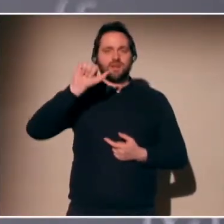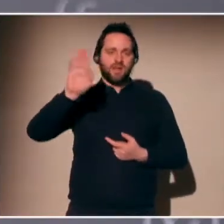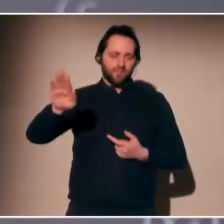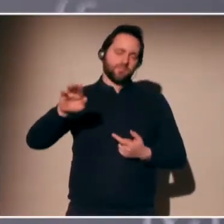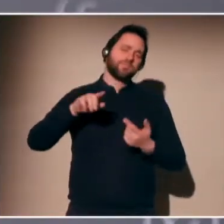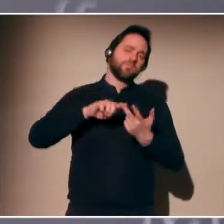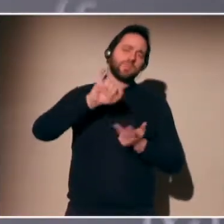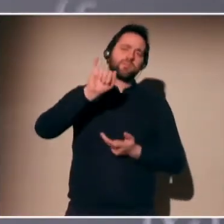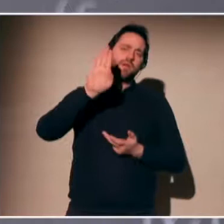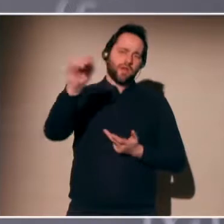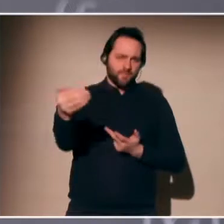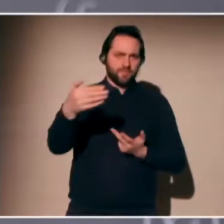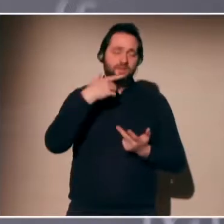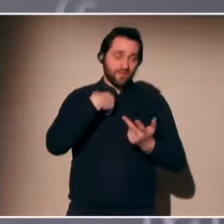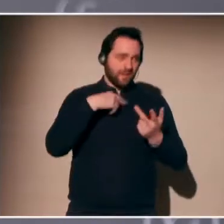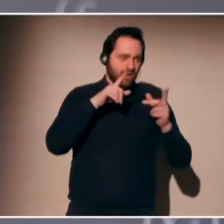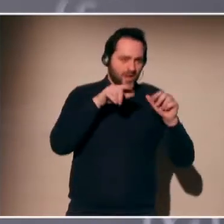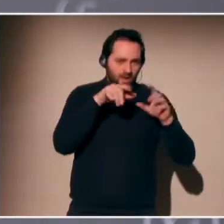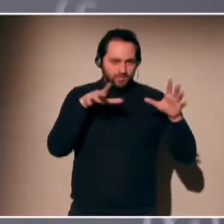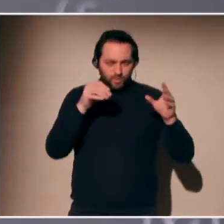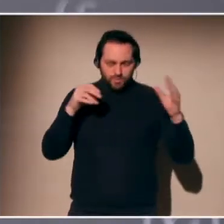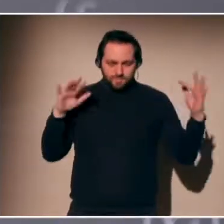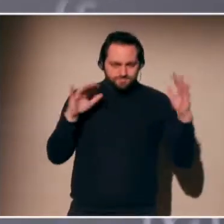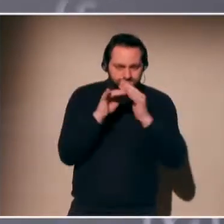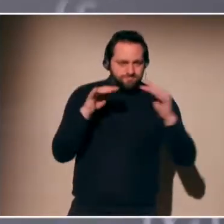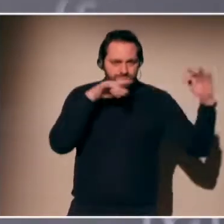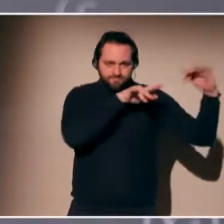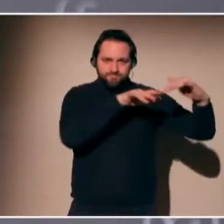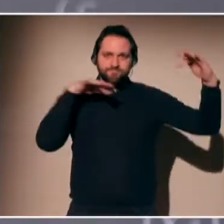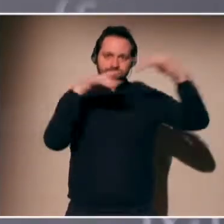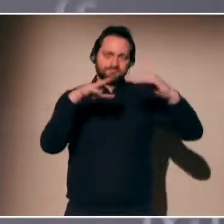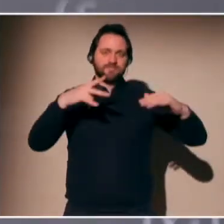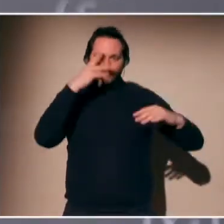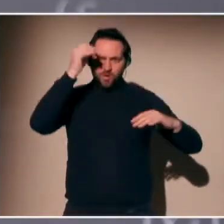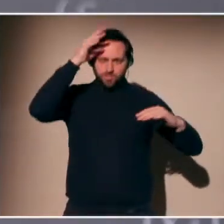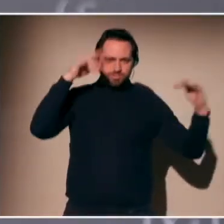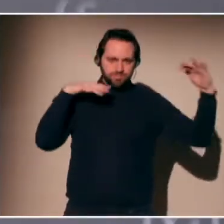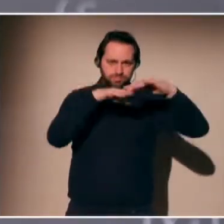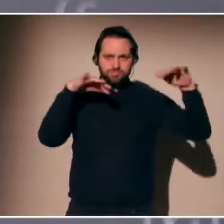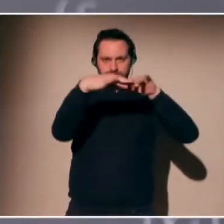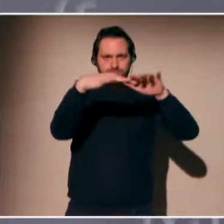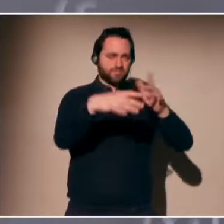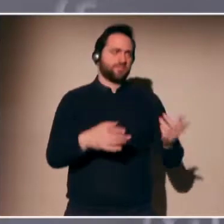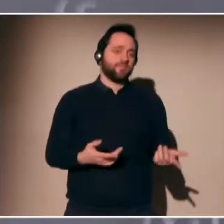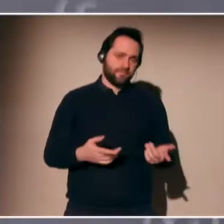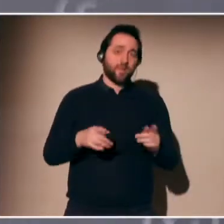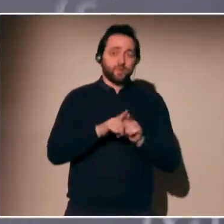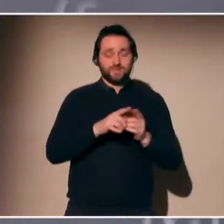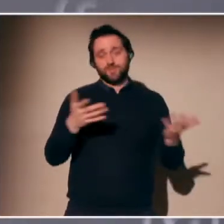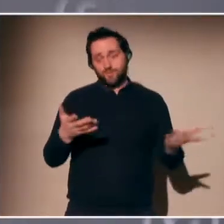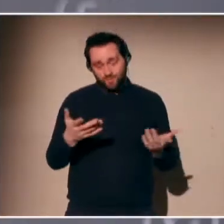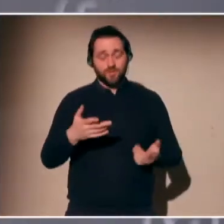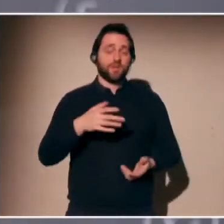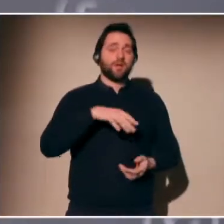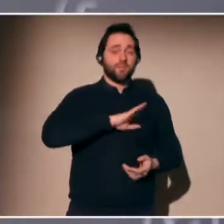example. And so it was really a hub of talents and a place where there were many universities. And there was another reason also, which was